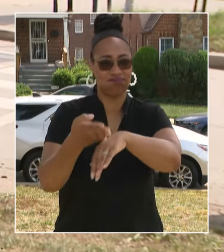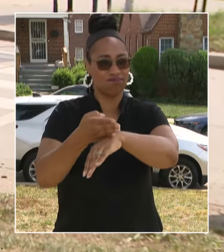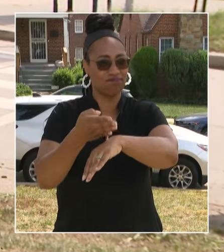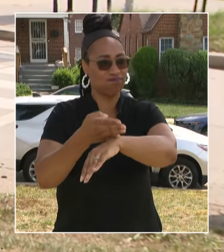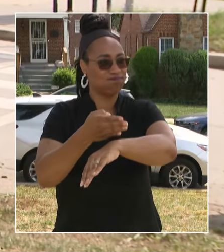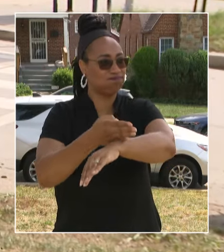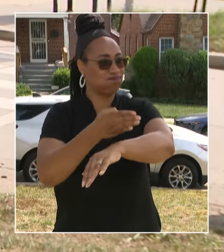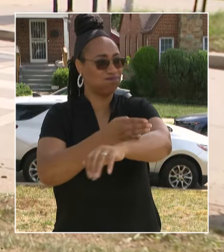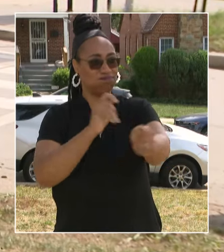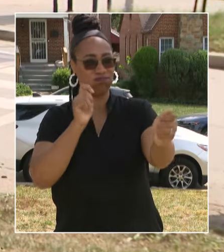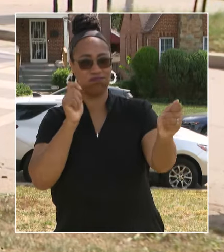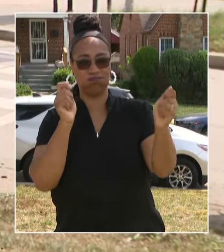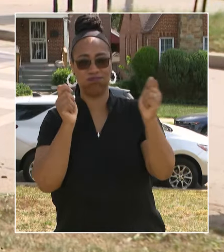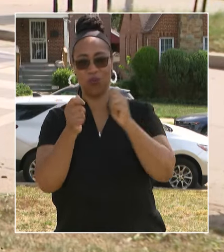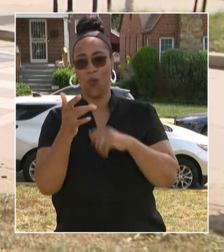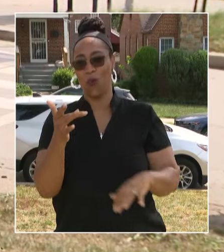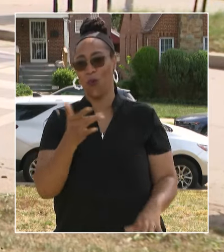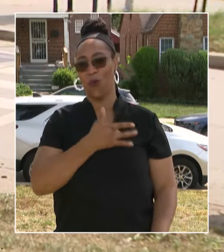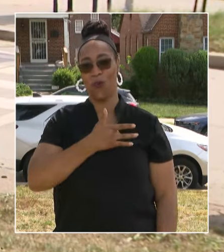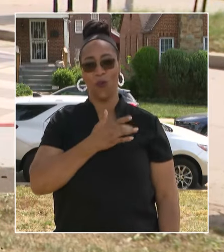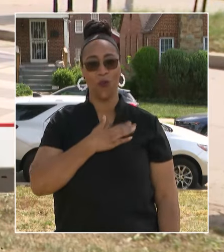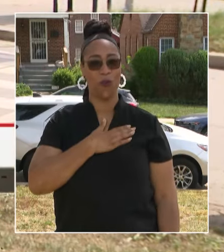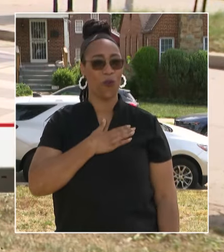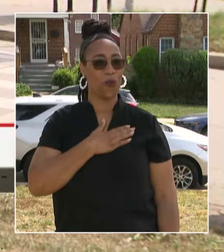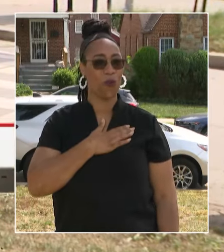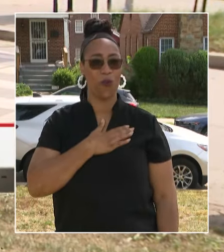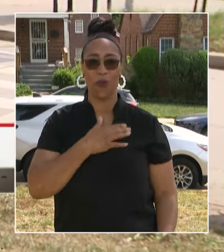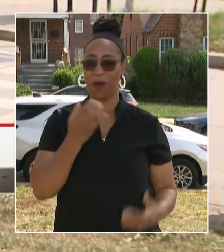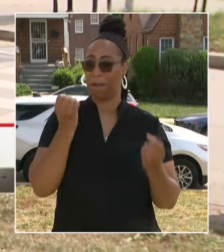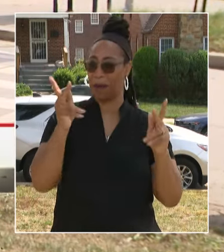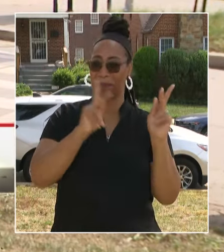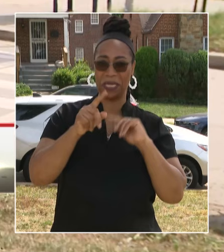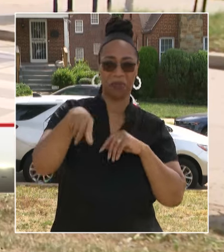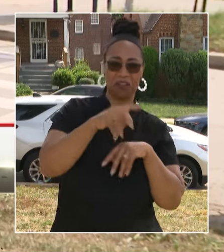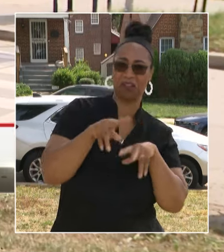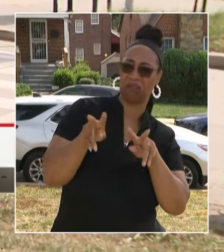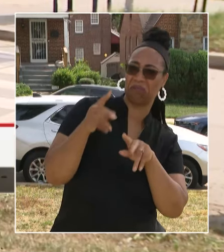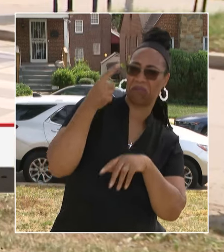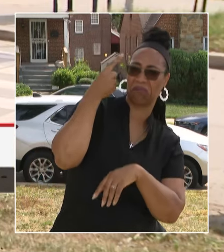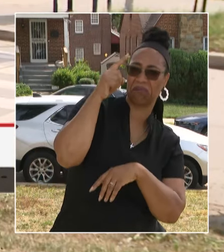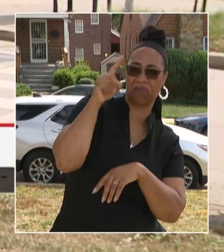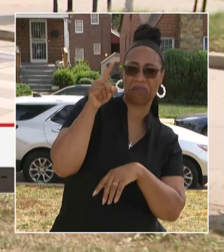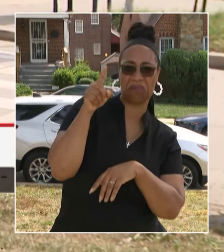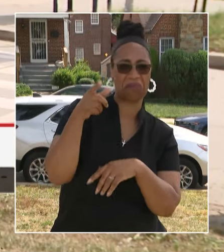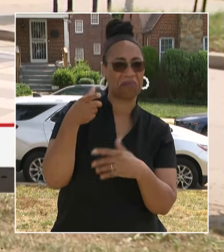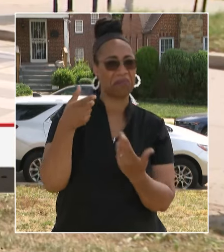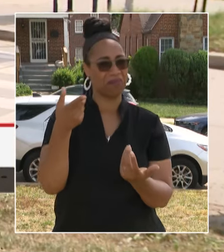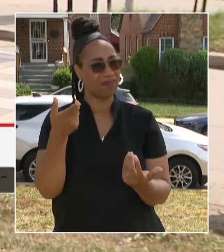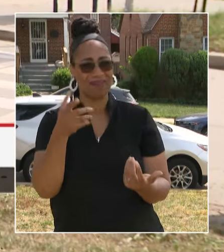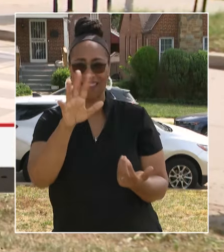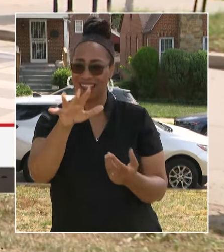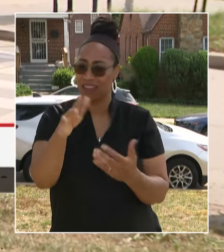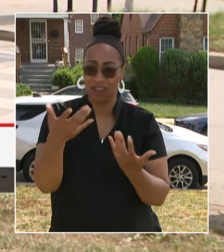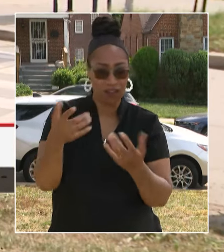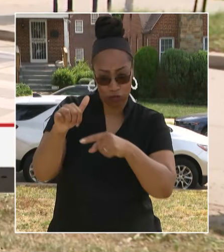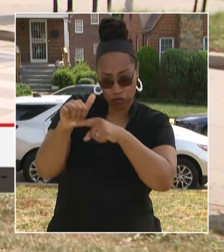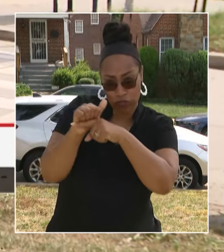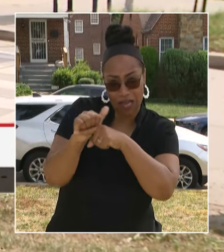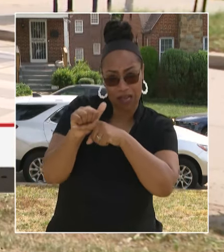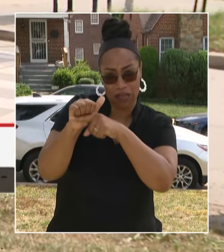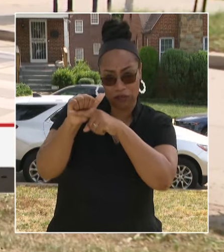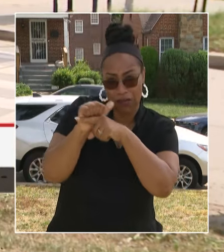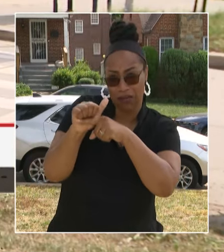understand that history has to be practiced, right? Because if we don't honor those who came before us, then what is